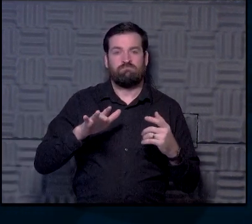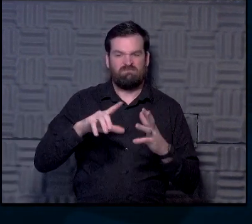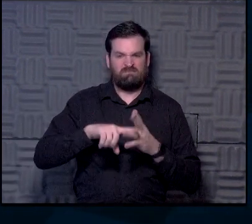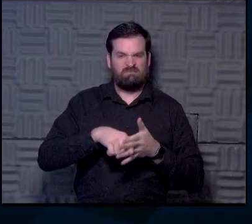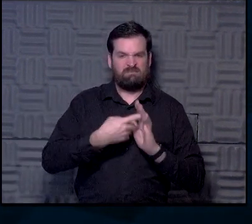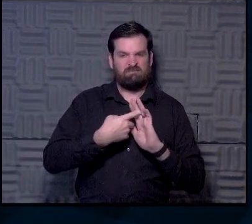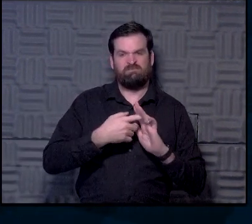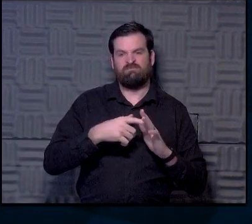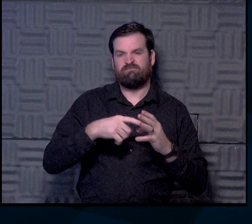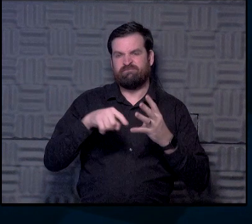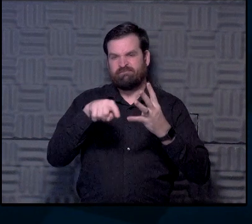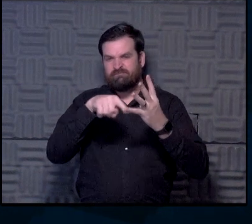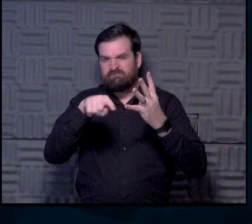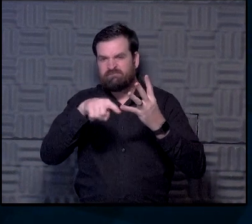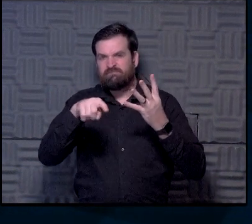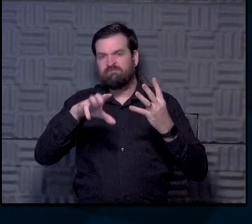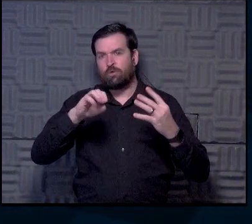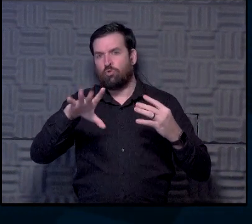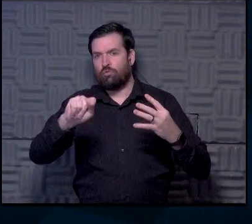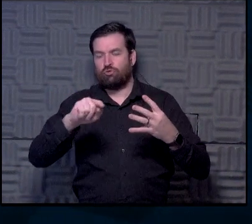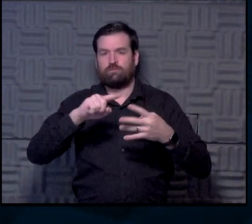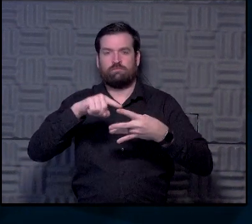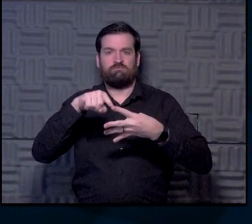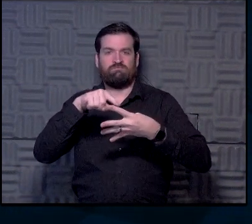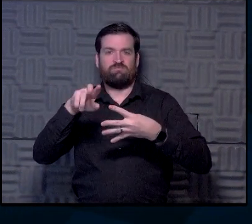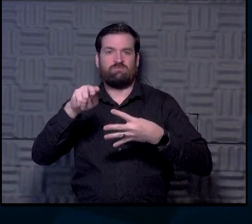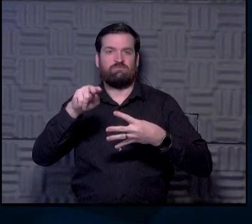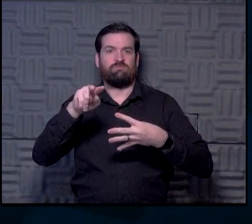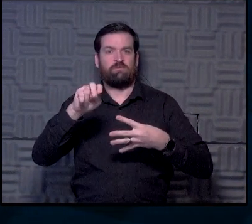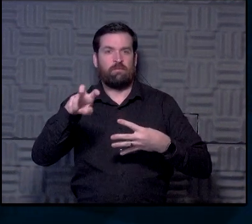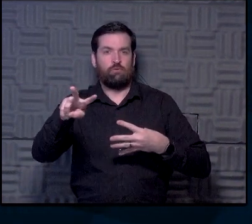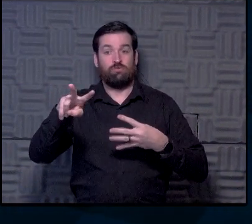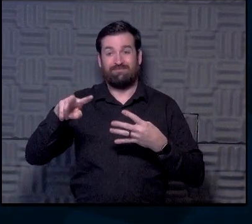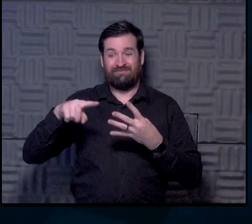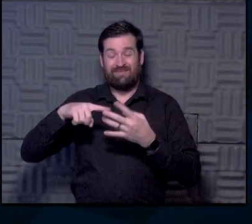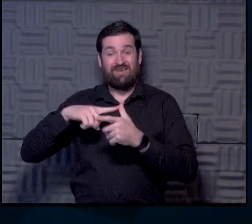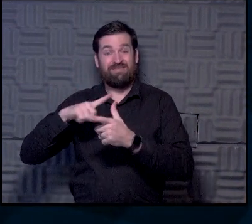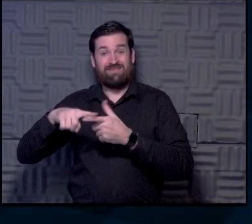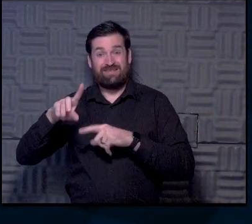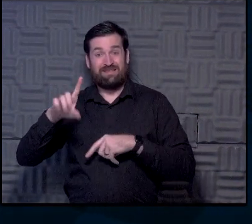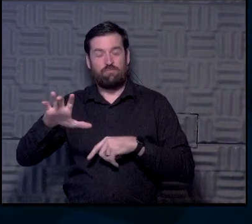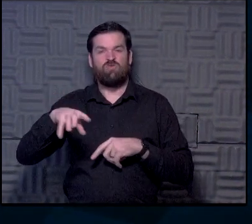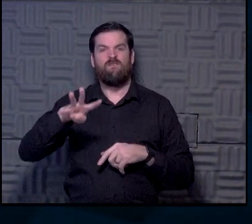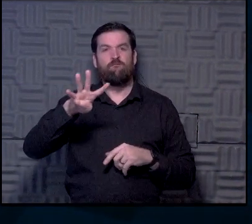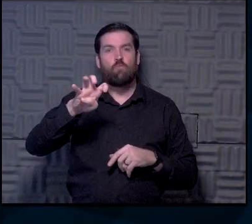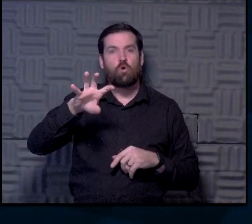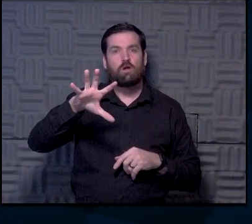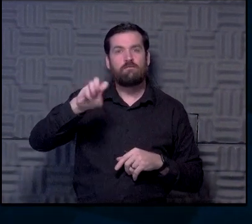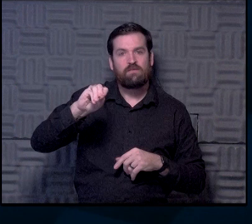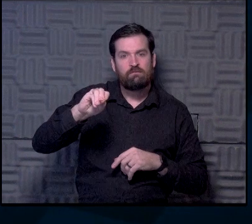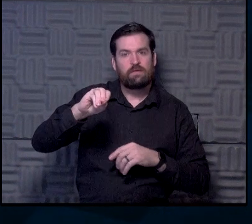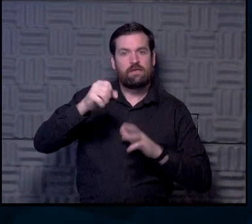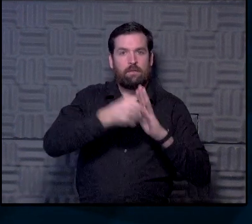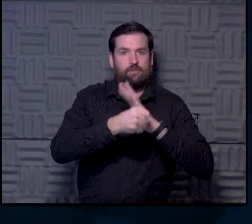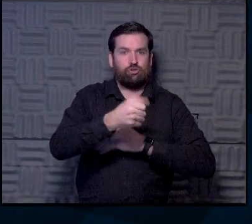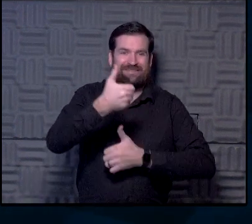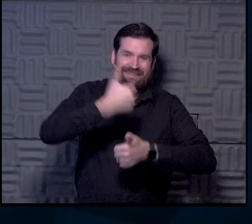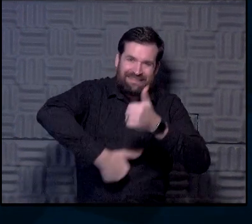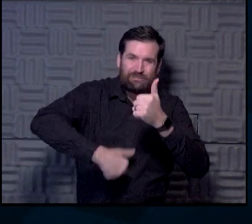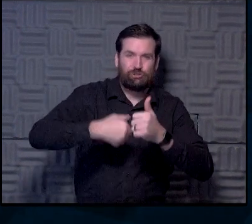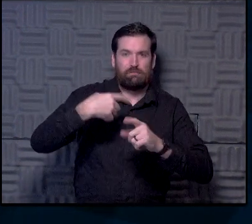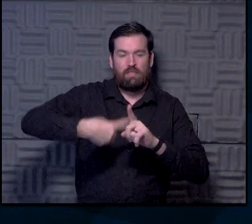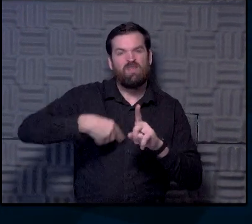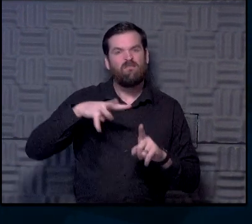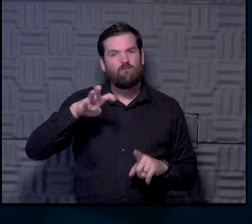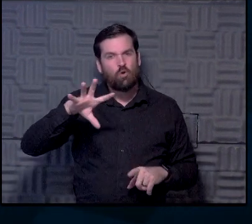in maybe late October or early November. But in November and December, right, 450 admissions each month, 450